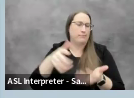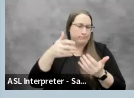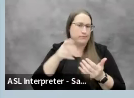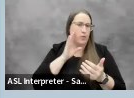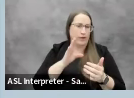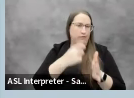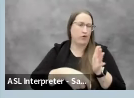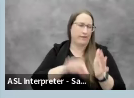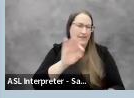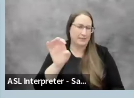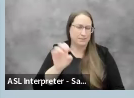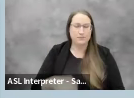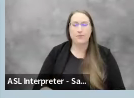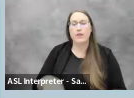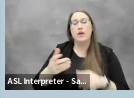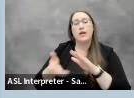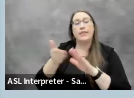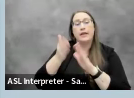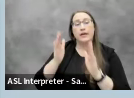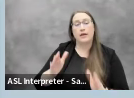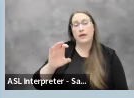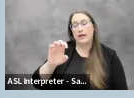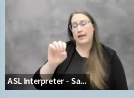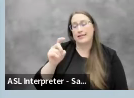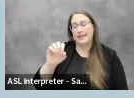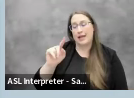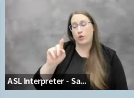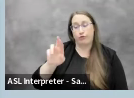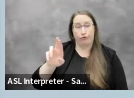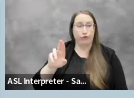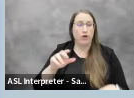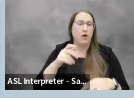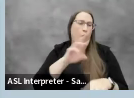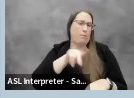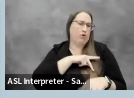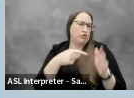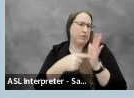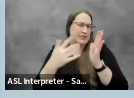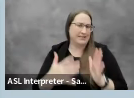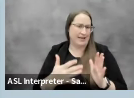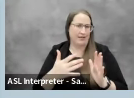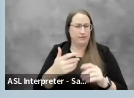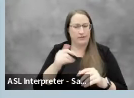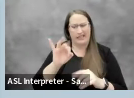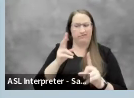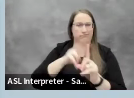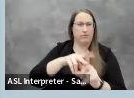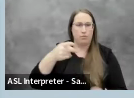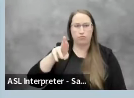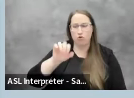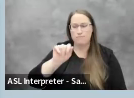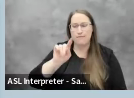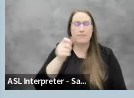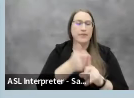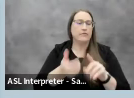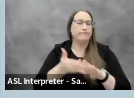The executor or the personal representative in that situation where there is a probate completes tasks only